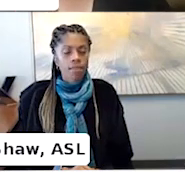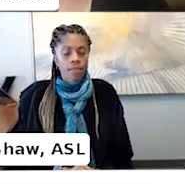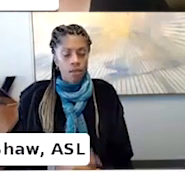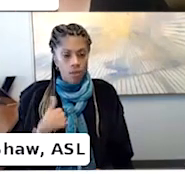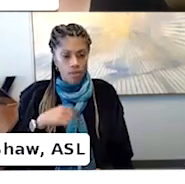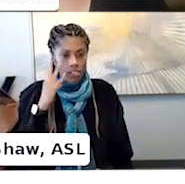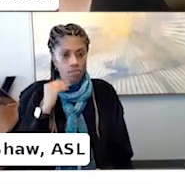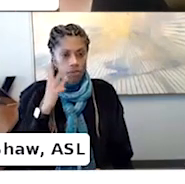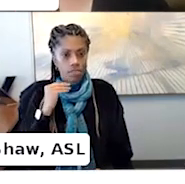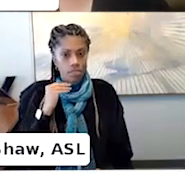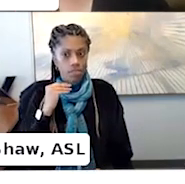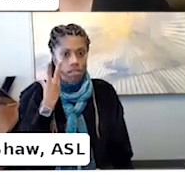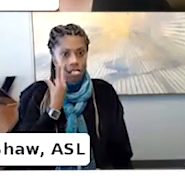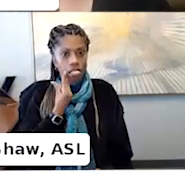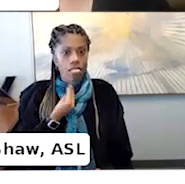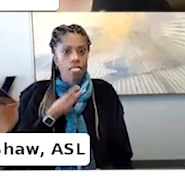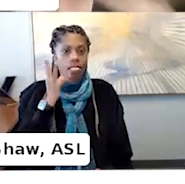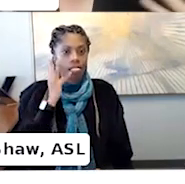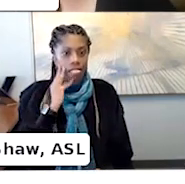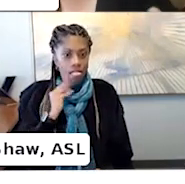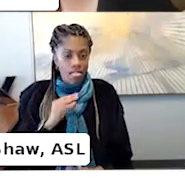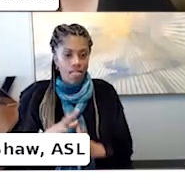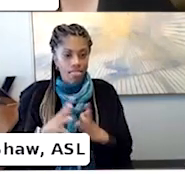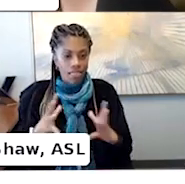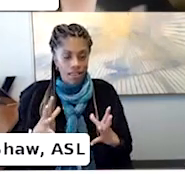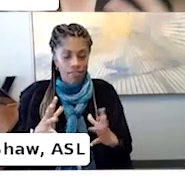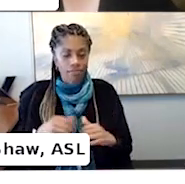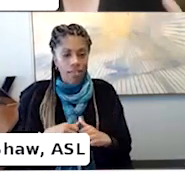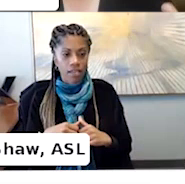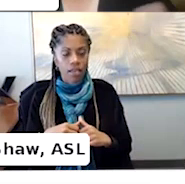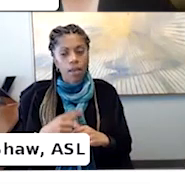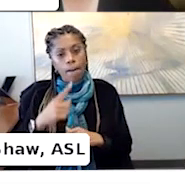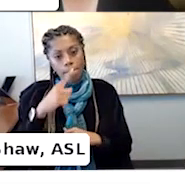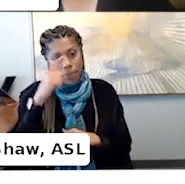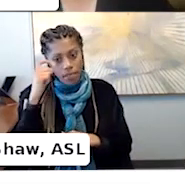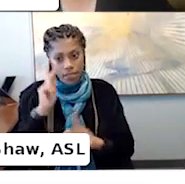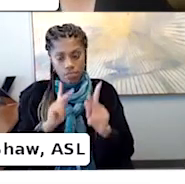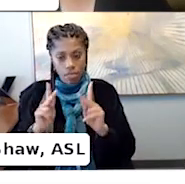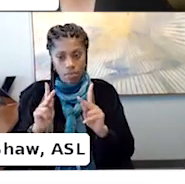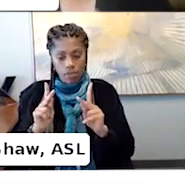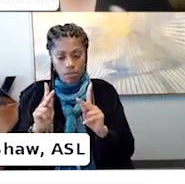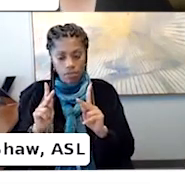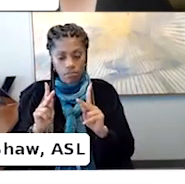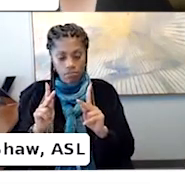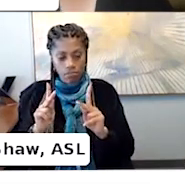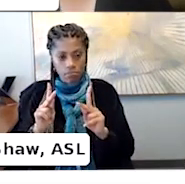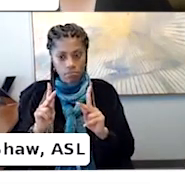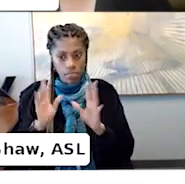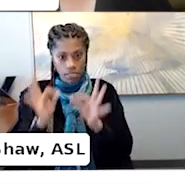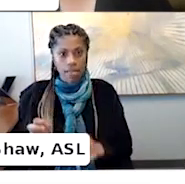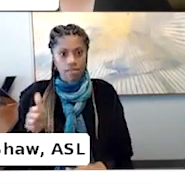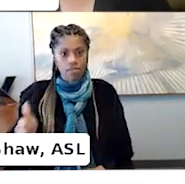over again. And because folks choose to come together, they choose to be intentional in this space.